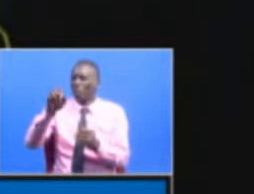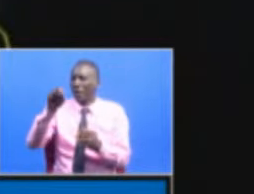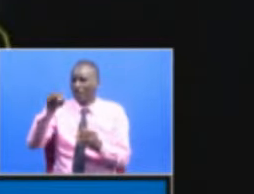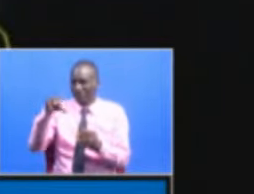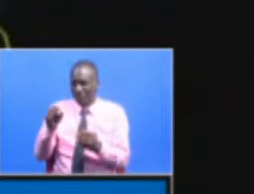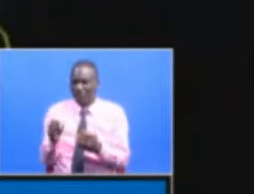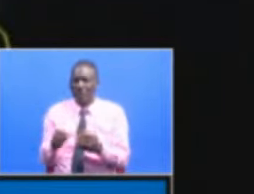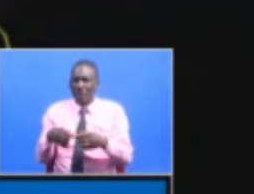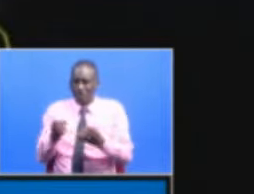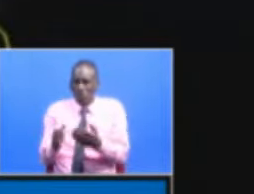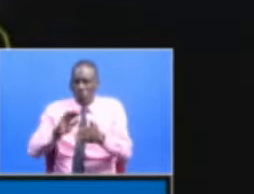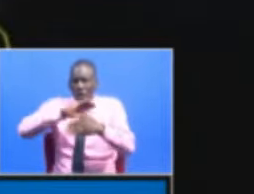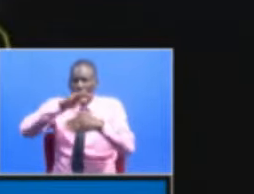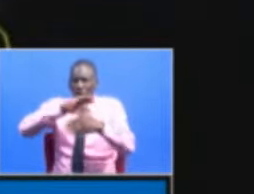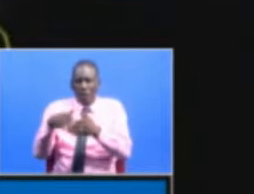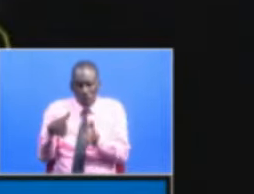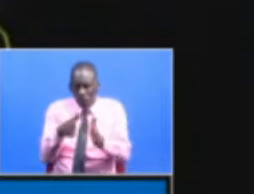So